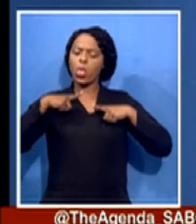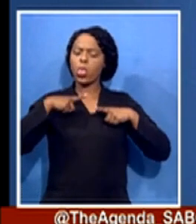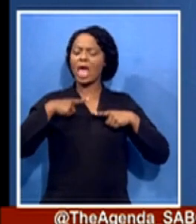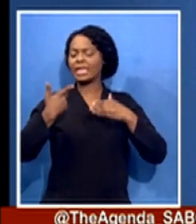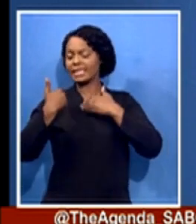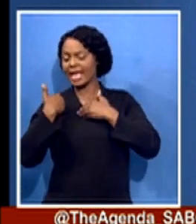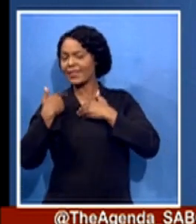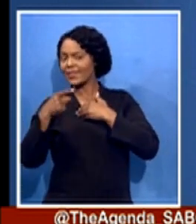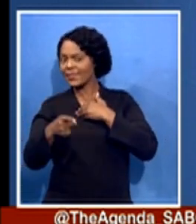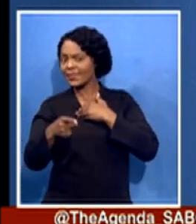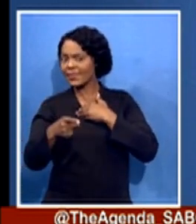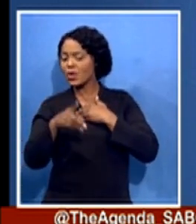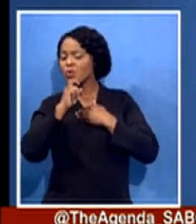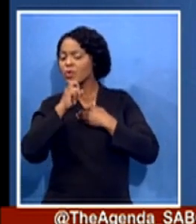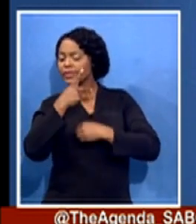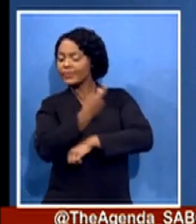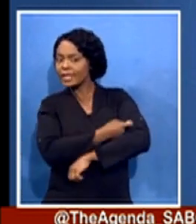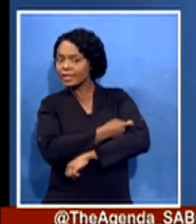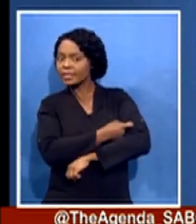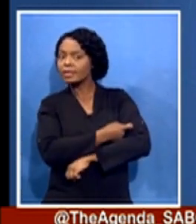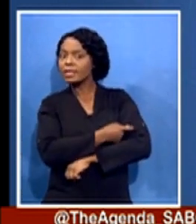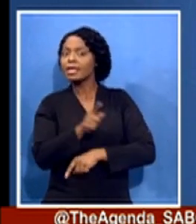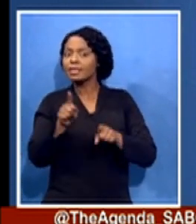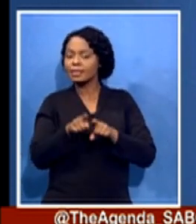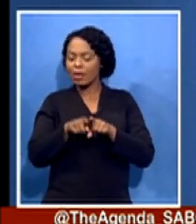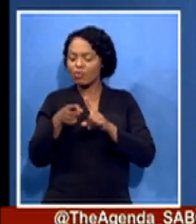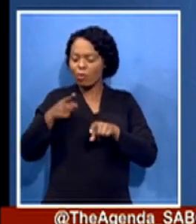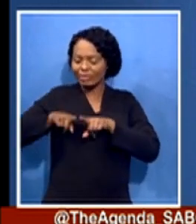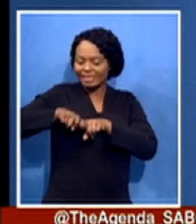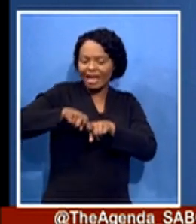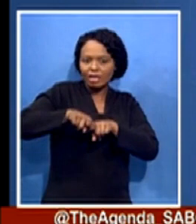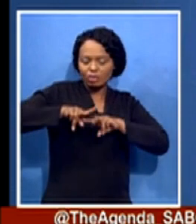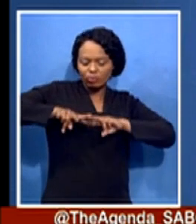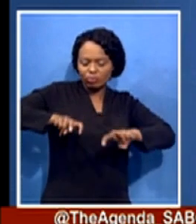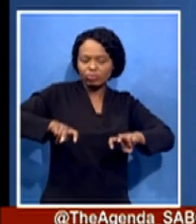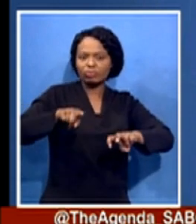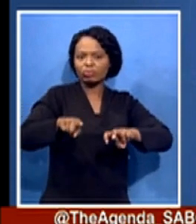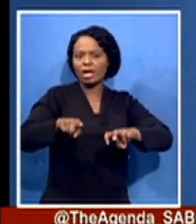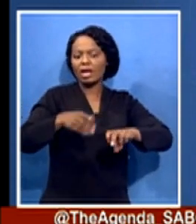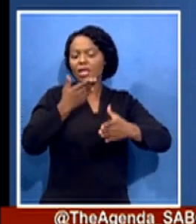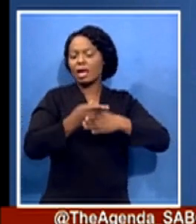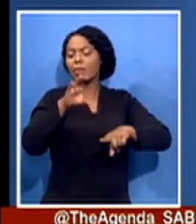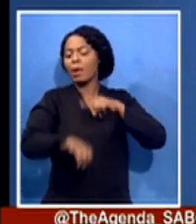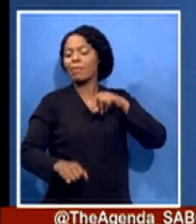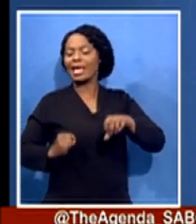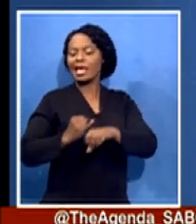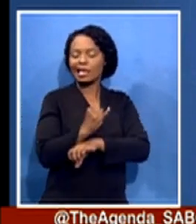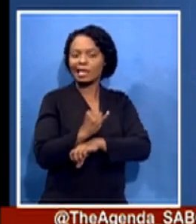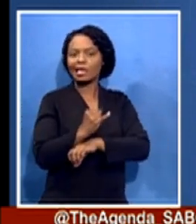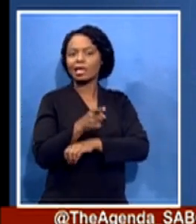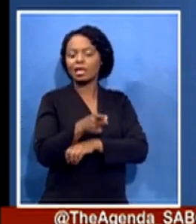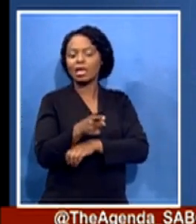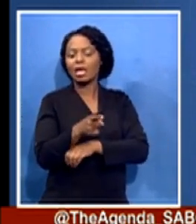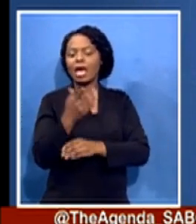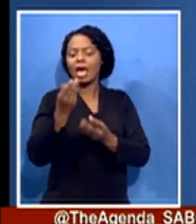trial, you're not necessarily going to pick up a really, really rare side effect. And that's why when we roll out vaccines, we monitor for side